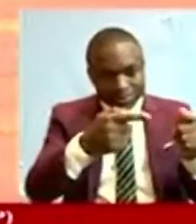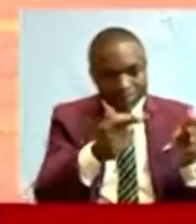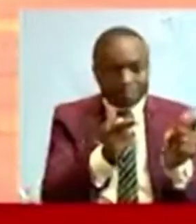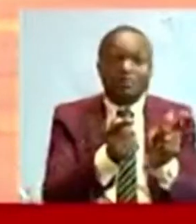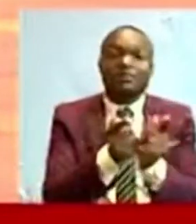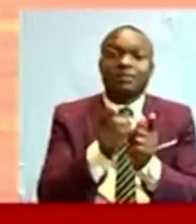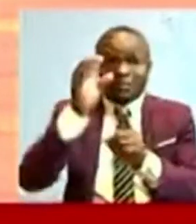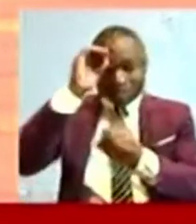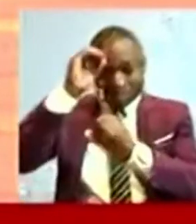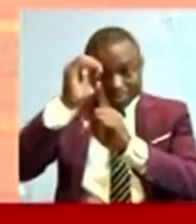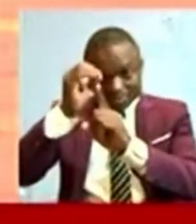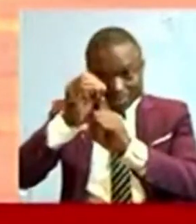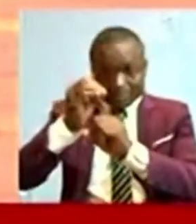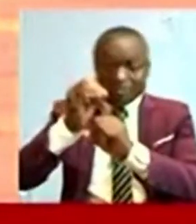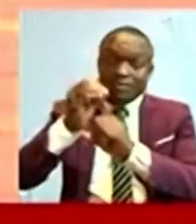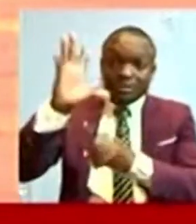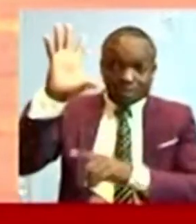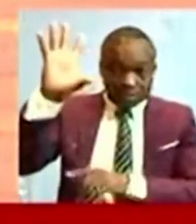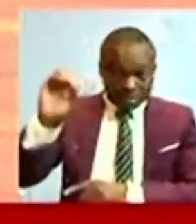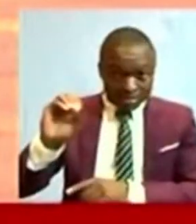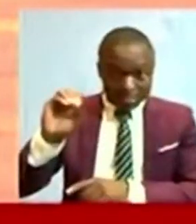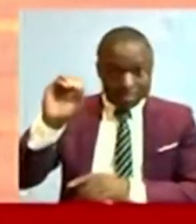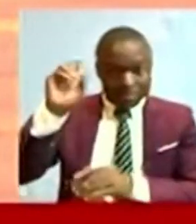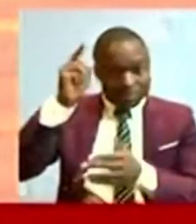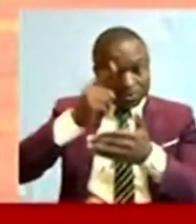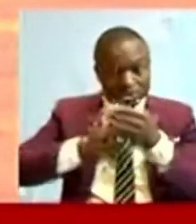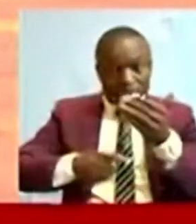I think 50 from what I heard in his conclusion.